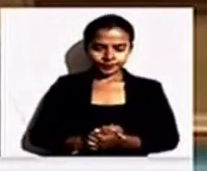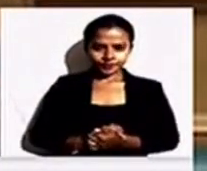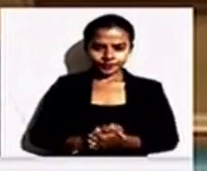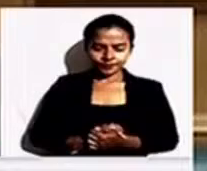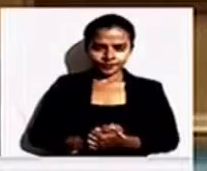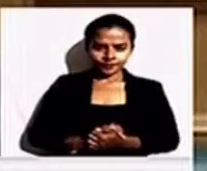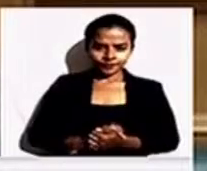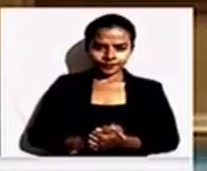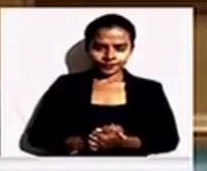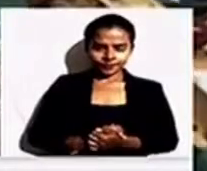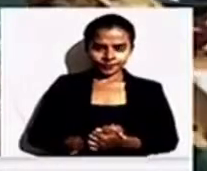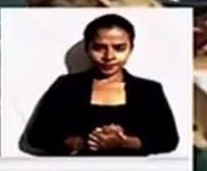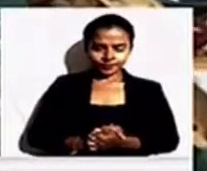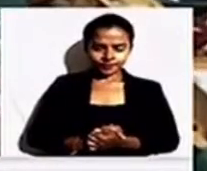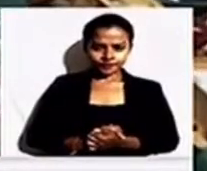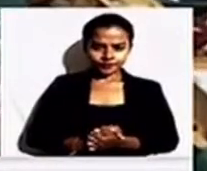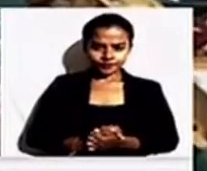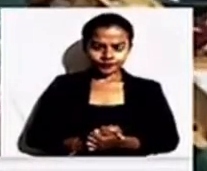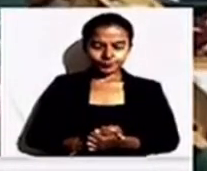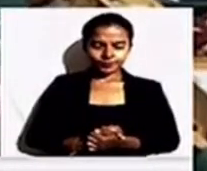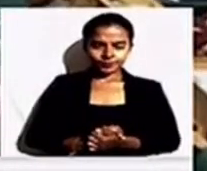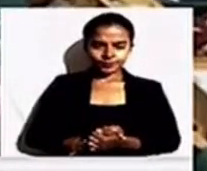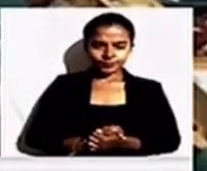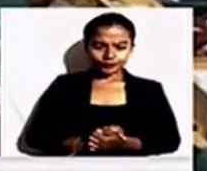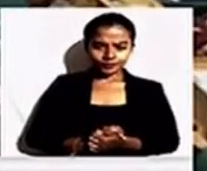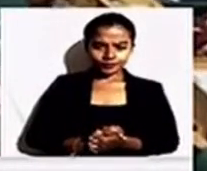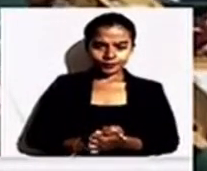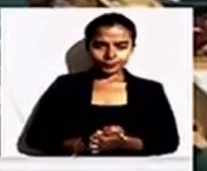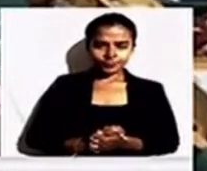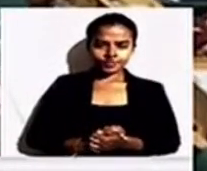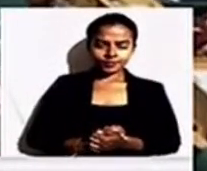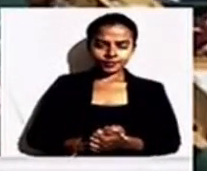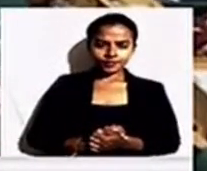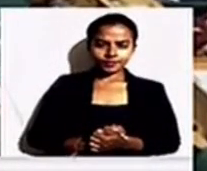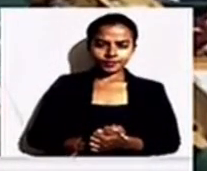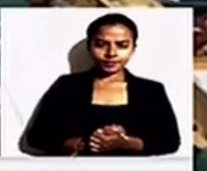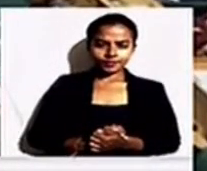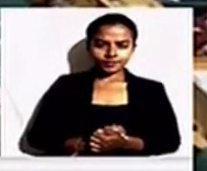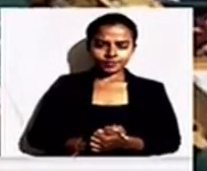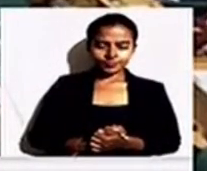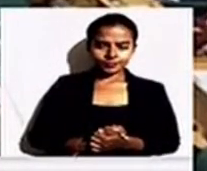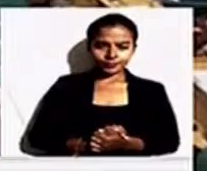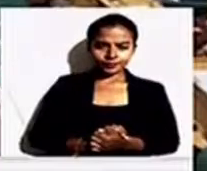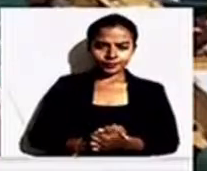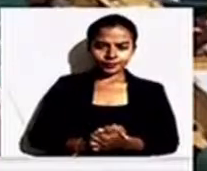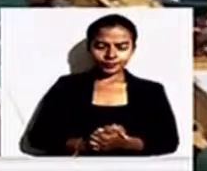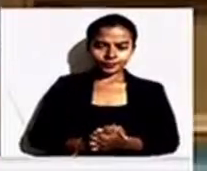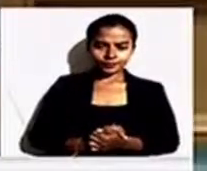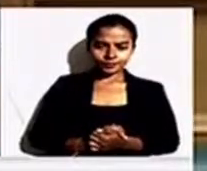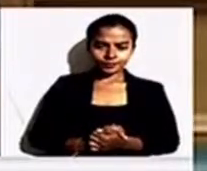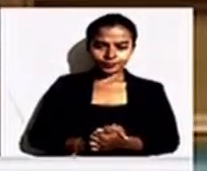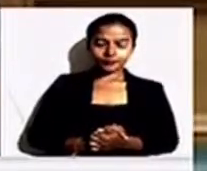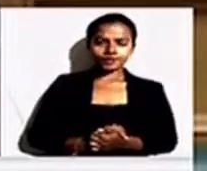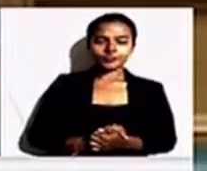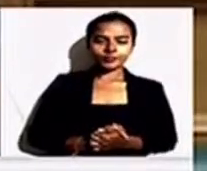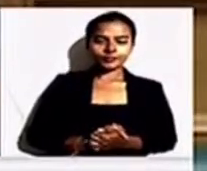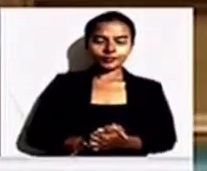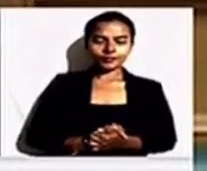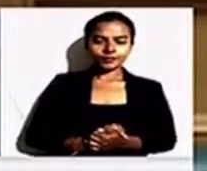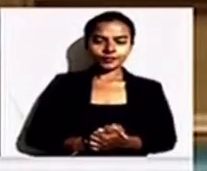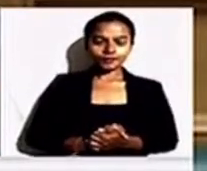Parliament, which will serve us so well this term, but oh, as well as our beautiful differences, we share so